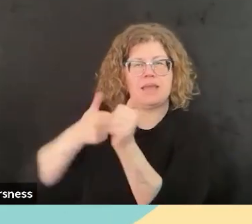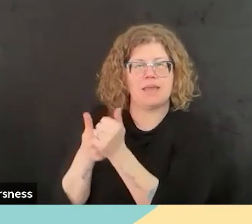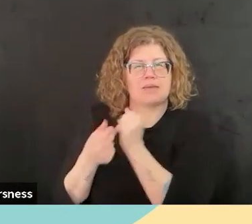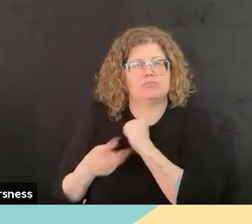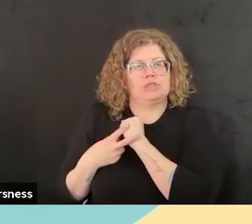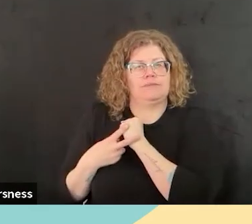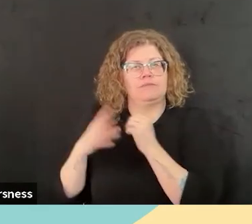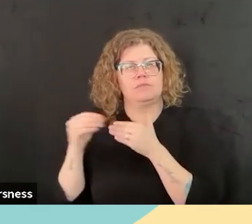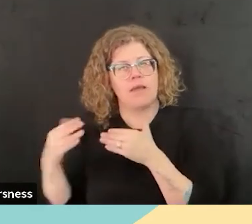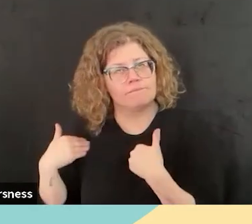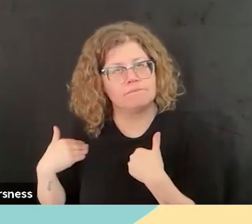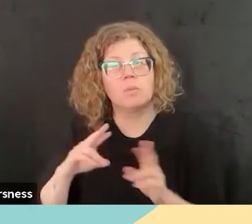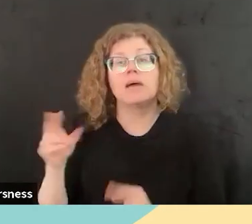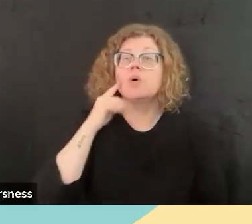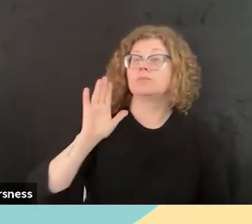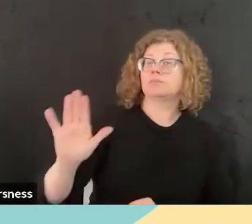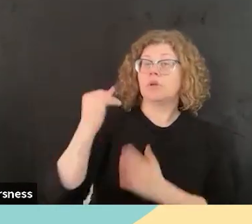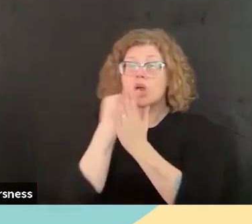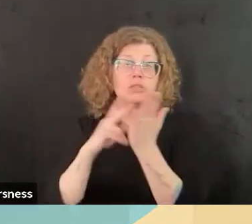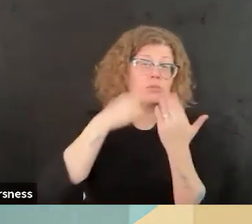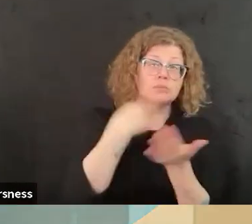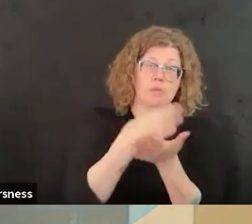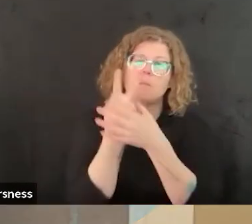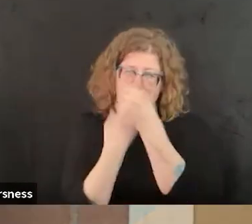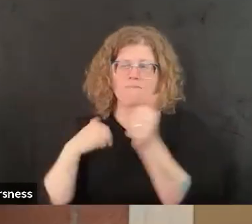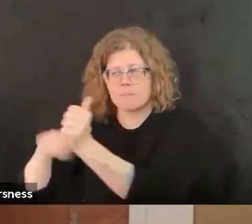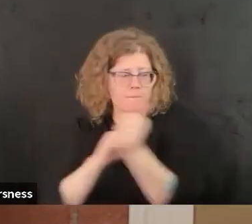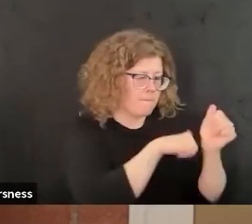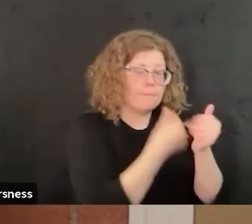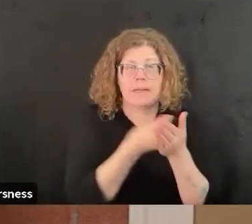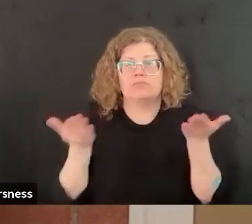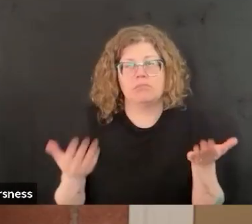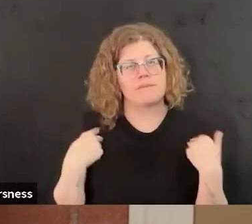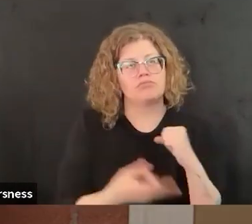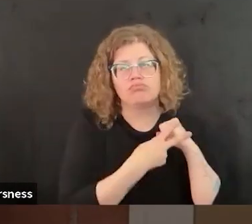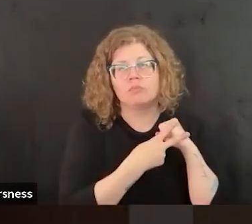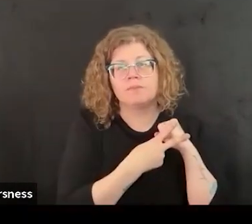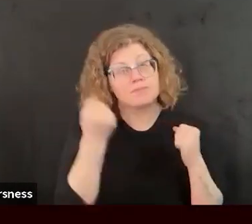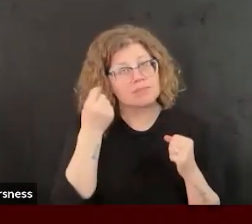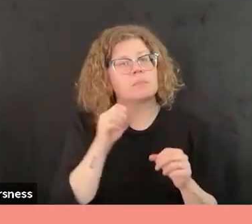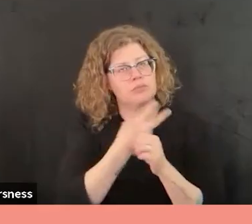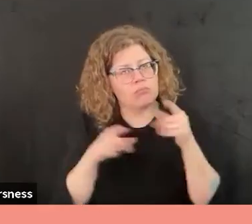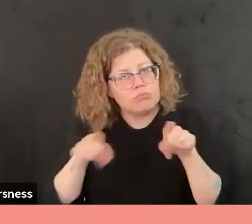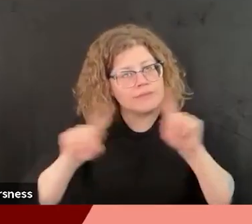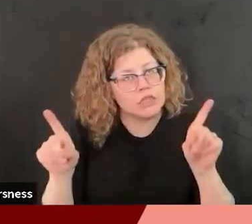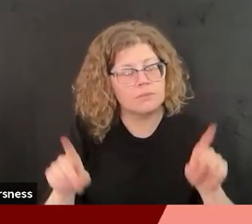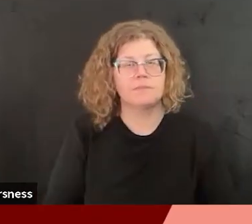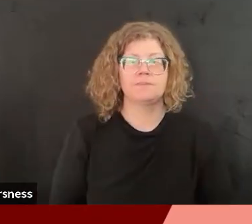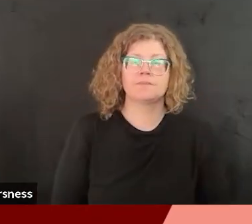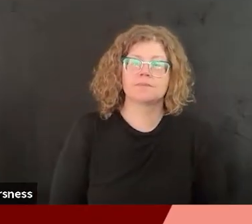treated slightly differently throughout the course of your project, and that's what we'll talk about in a little bit more detail as we go on.